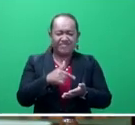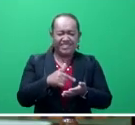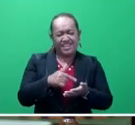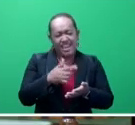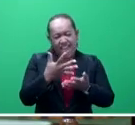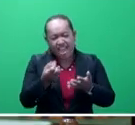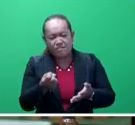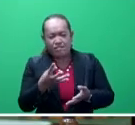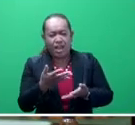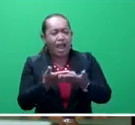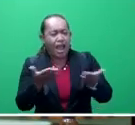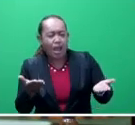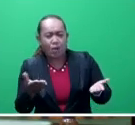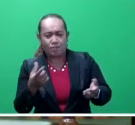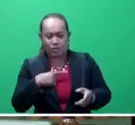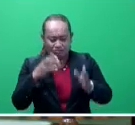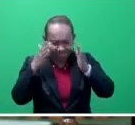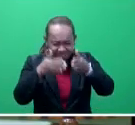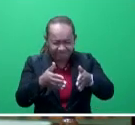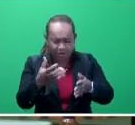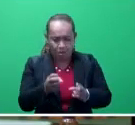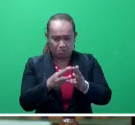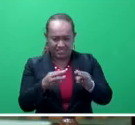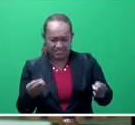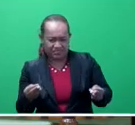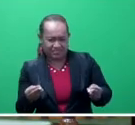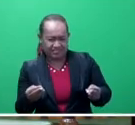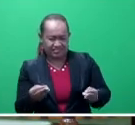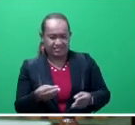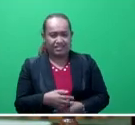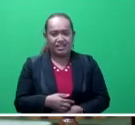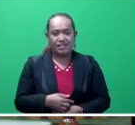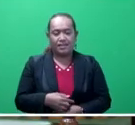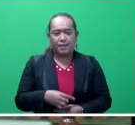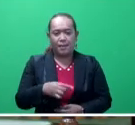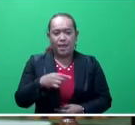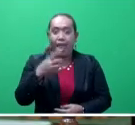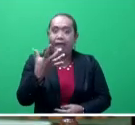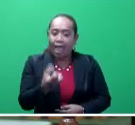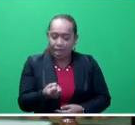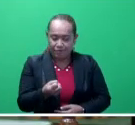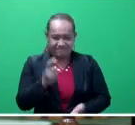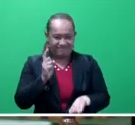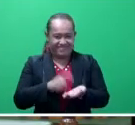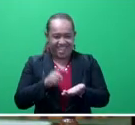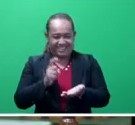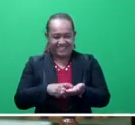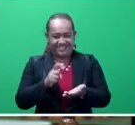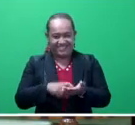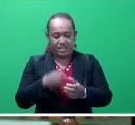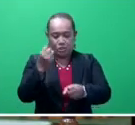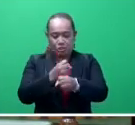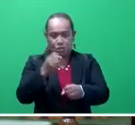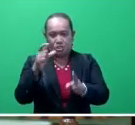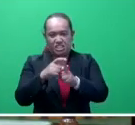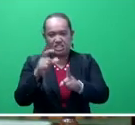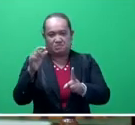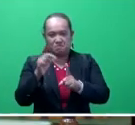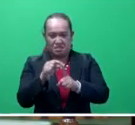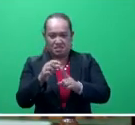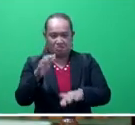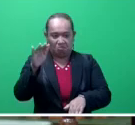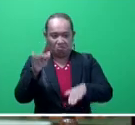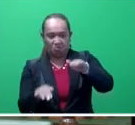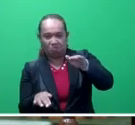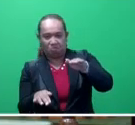any materialization of fiscal risks. The public debt to GDP ratio will be put down on a downward path as part of